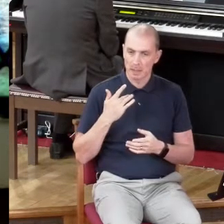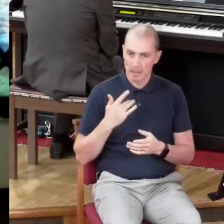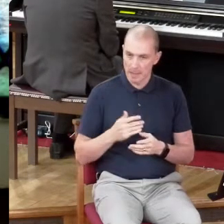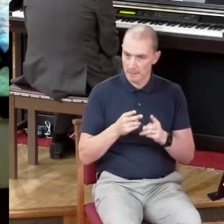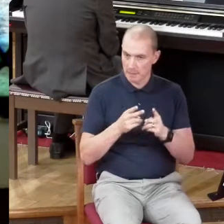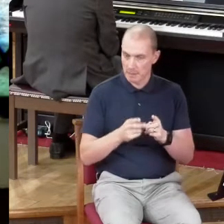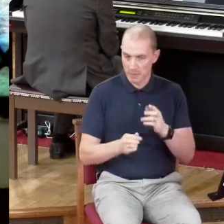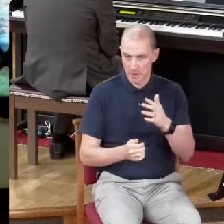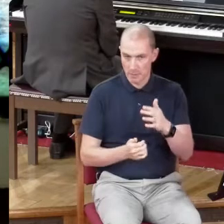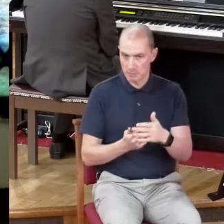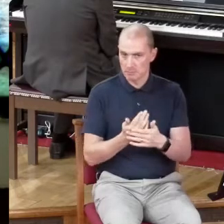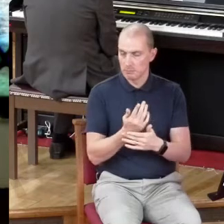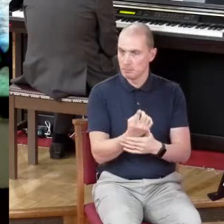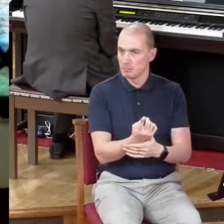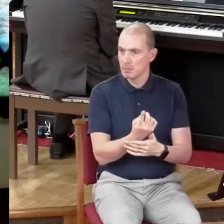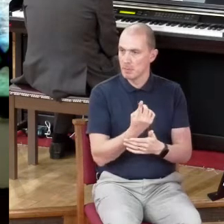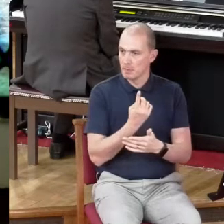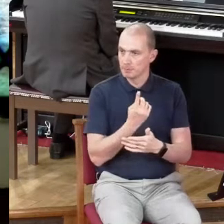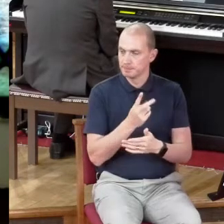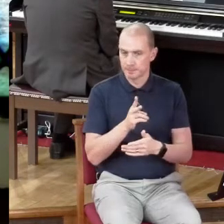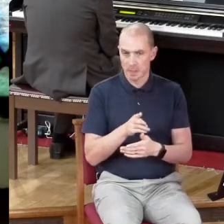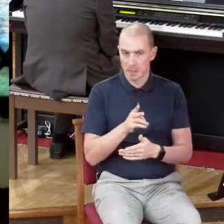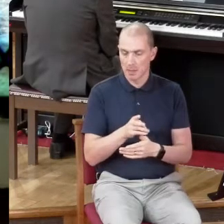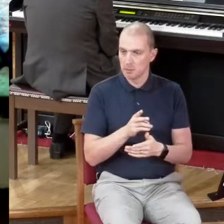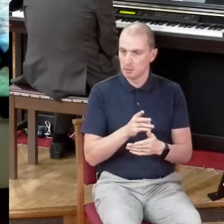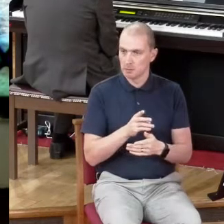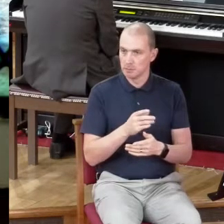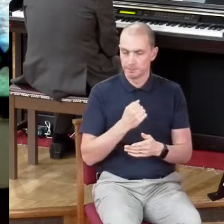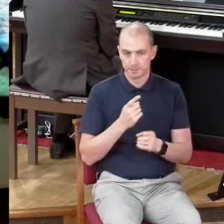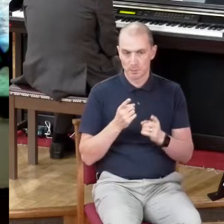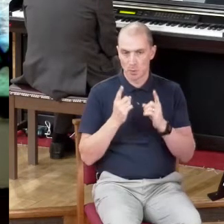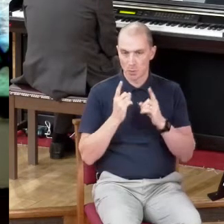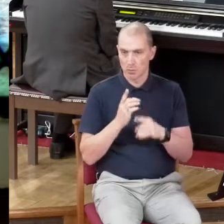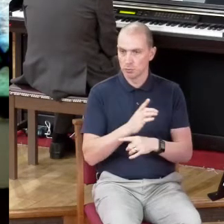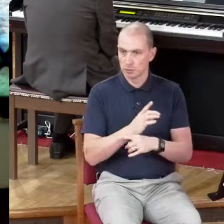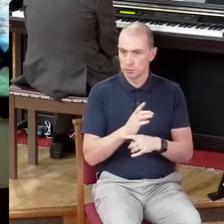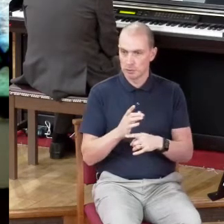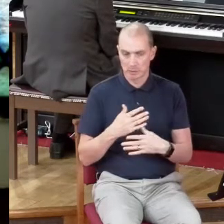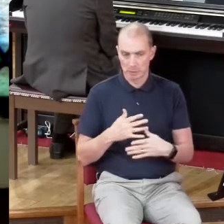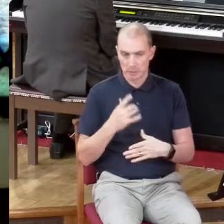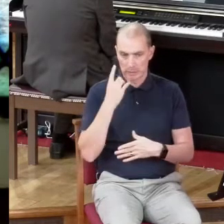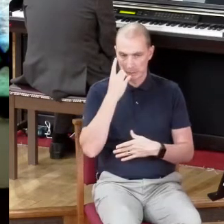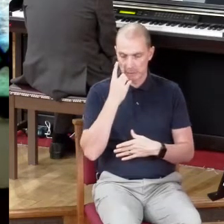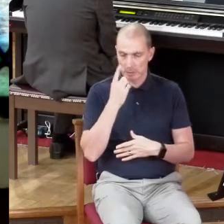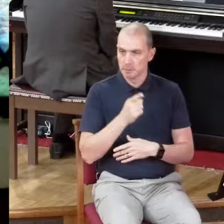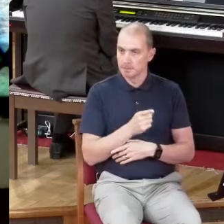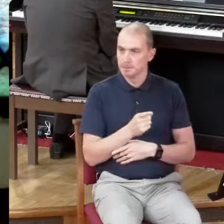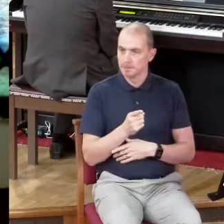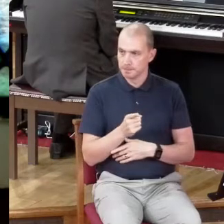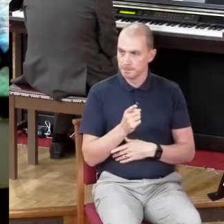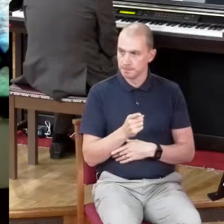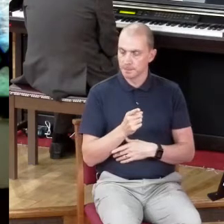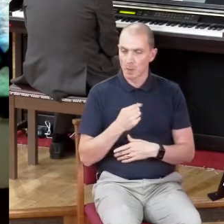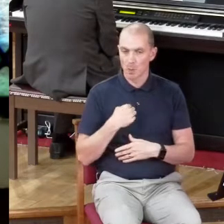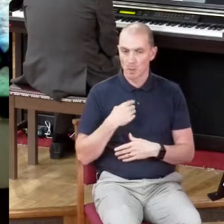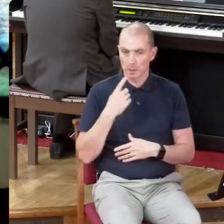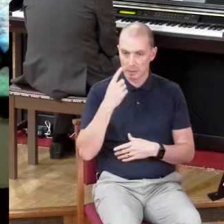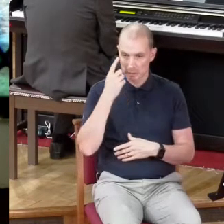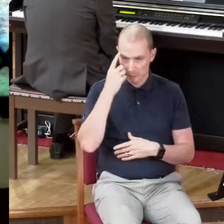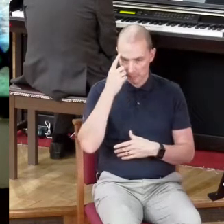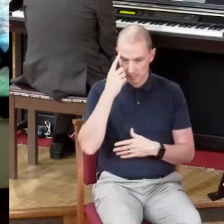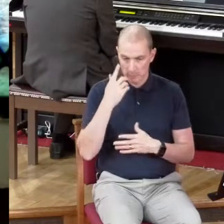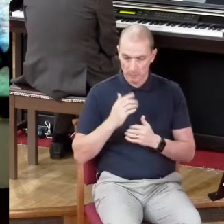the coming again of our Lord Jesus. And we thank you for faithful people who have passed that message on down